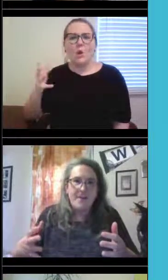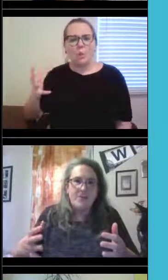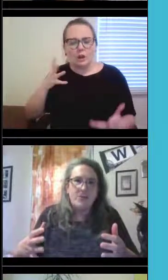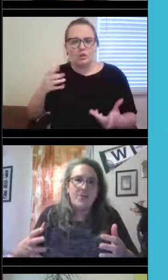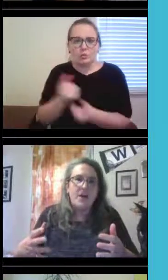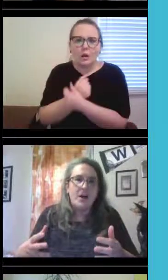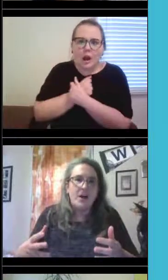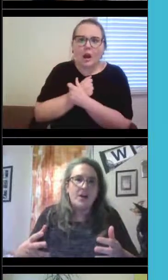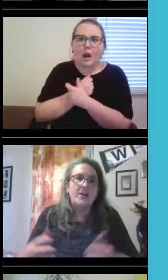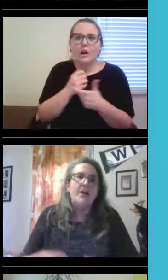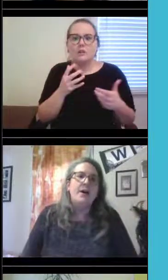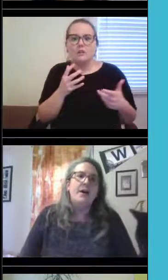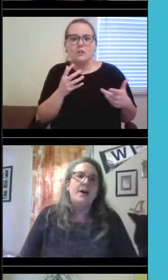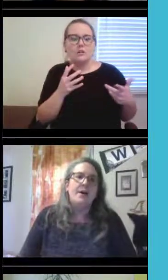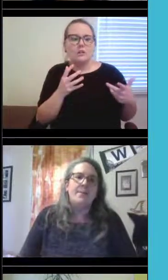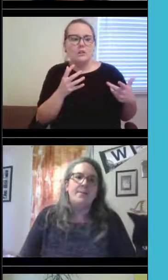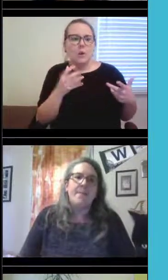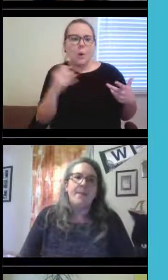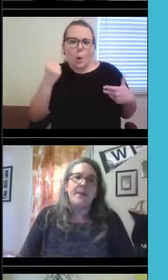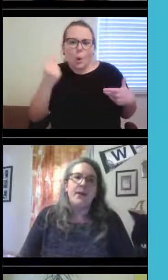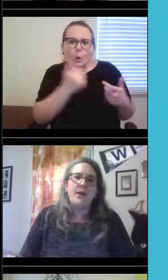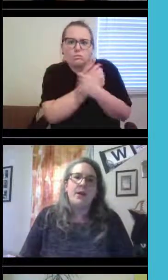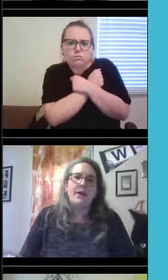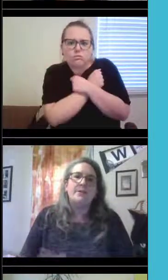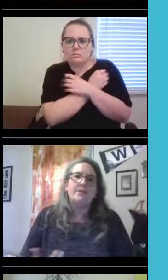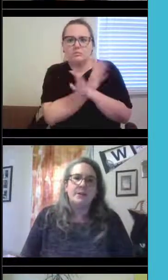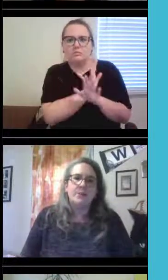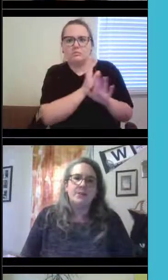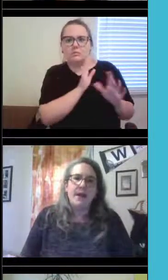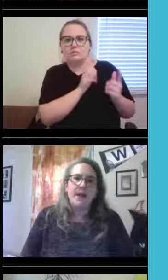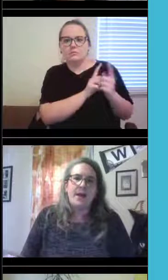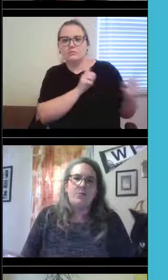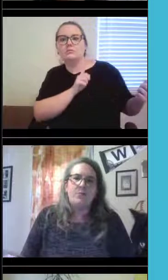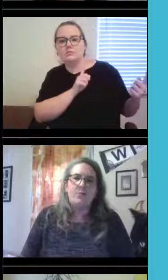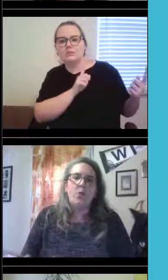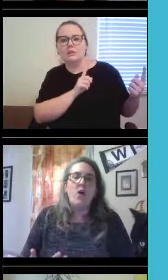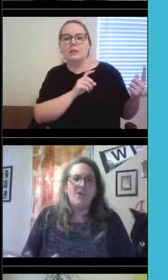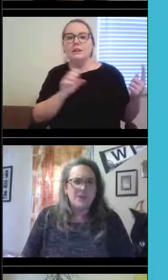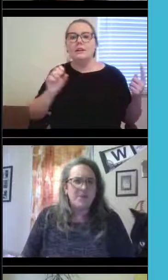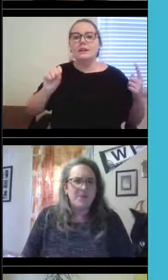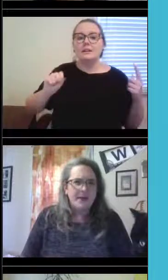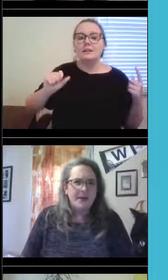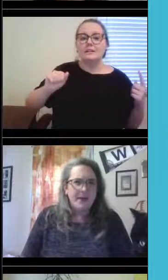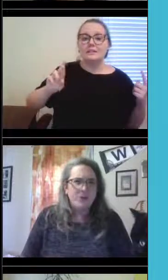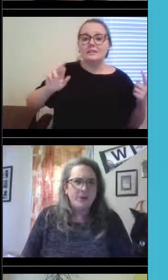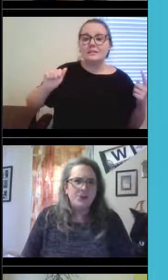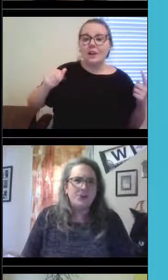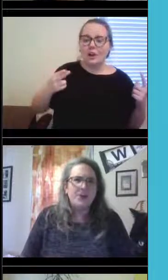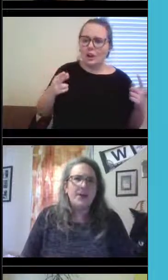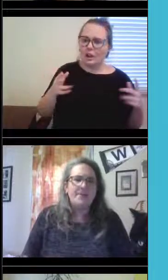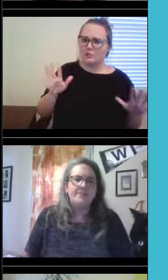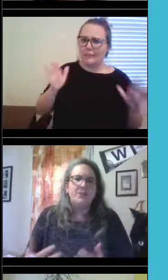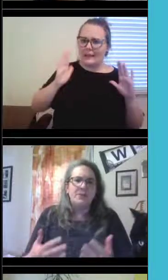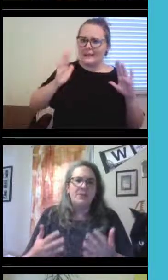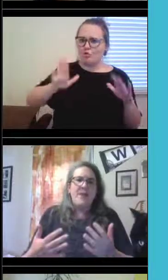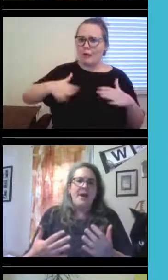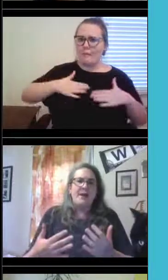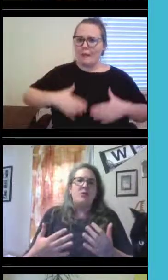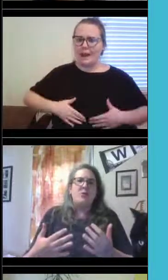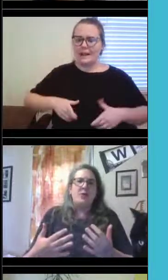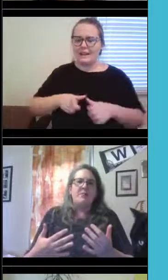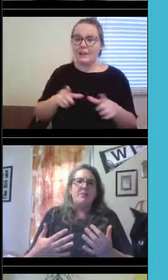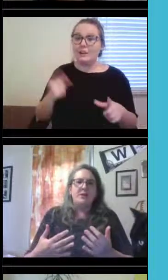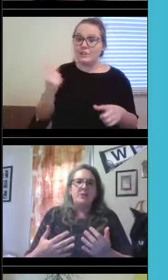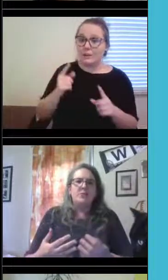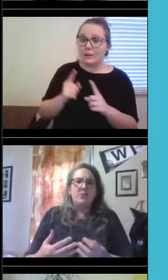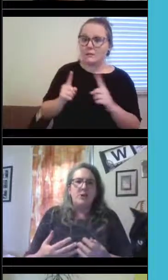that survivor with a hug. And as Sarah was saying, watching body language, and if someone is